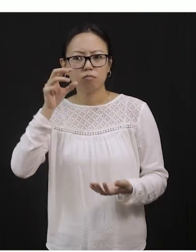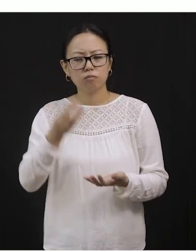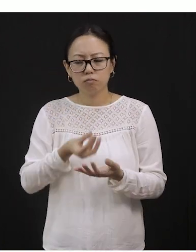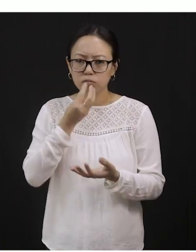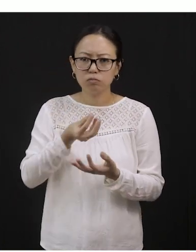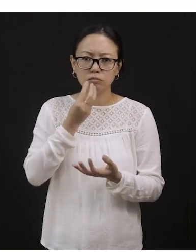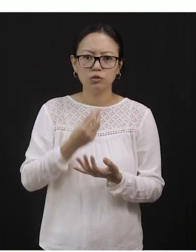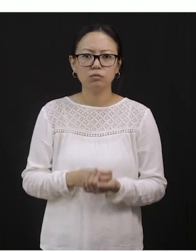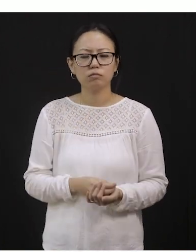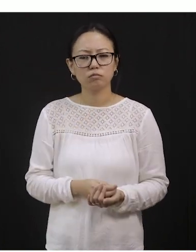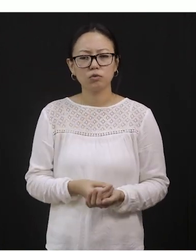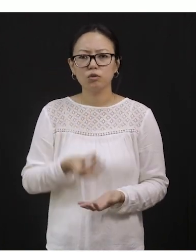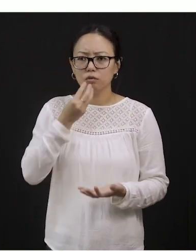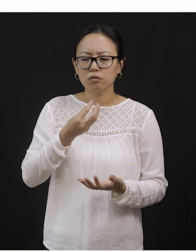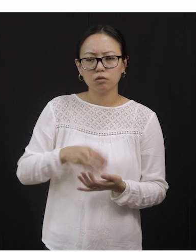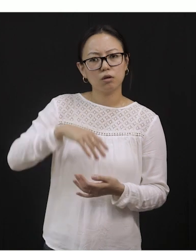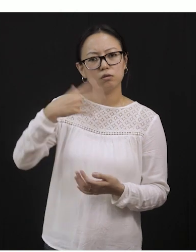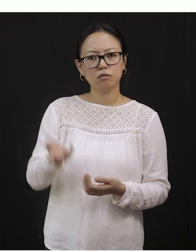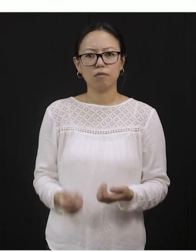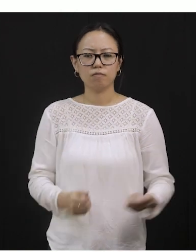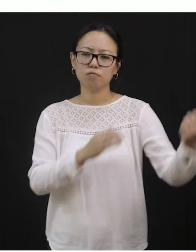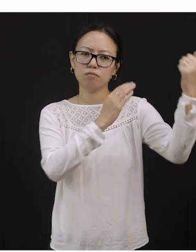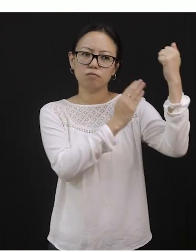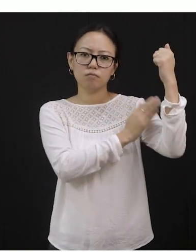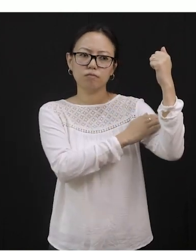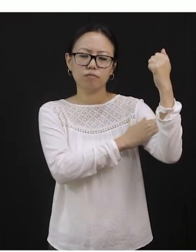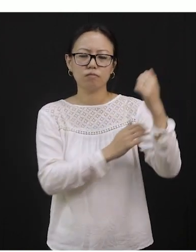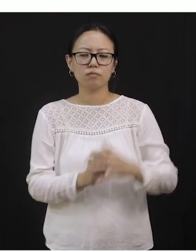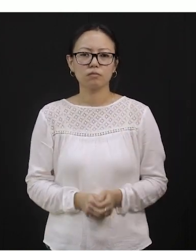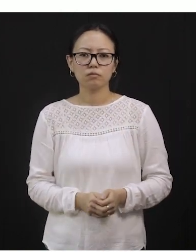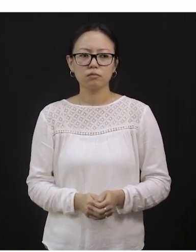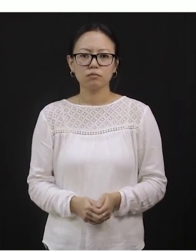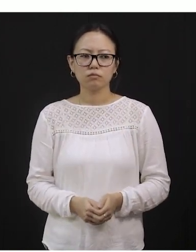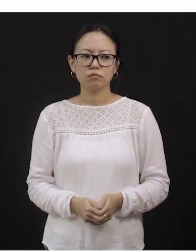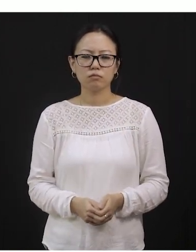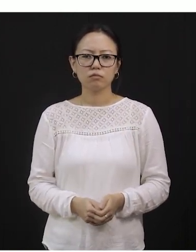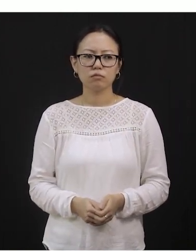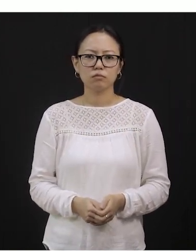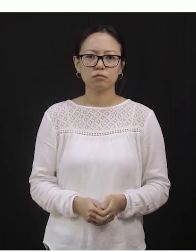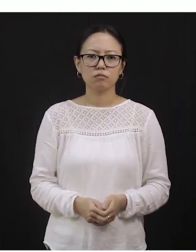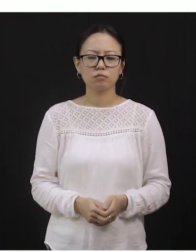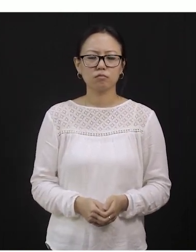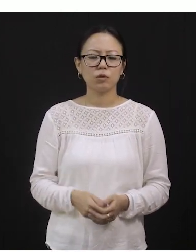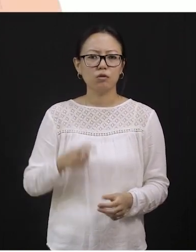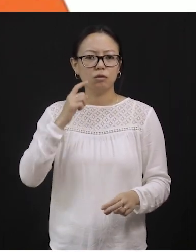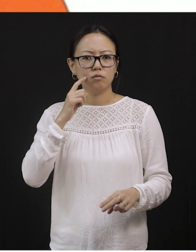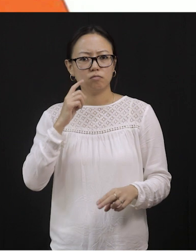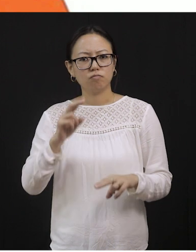be very strong. Okay, so when Chota Pim eats the lattu, he used to grow